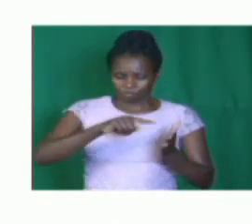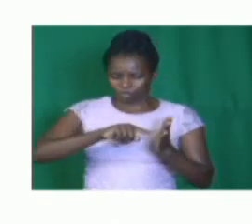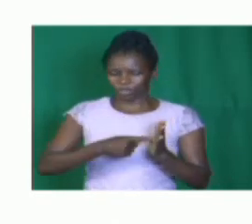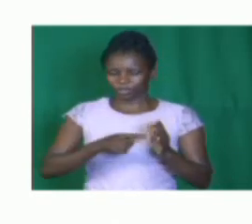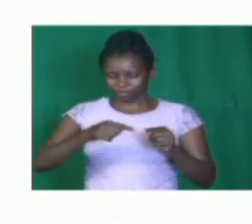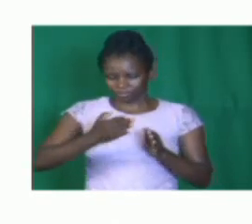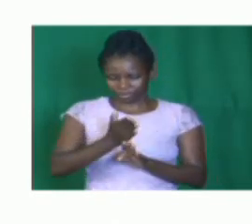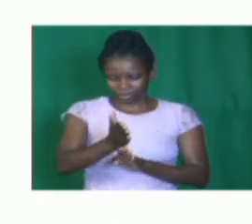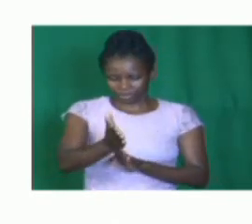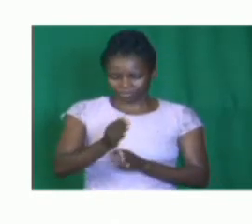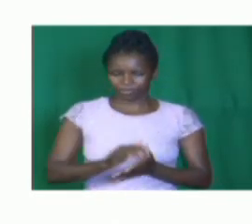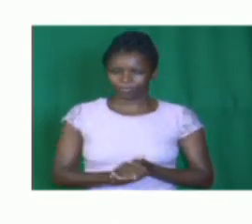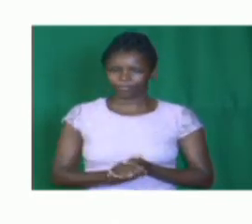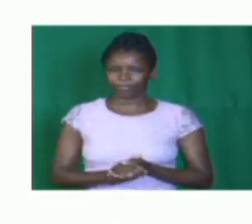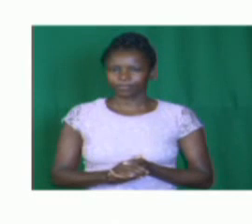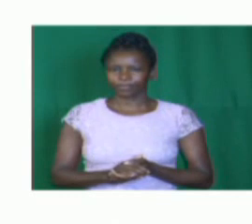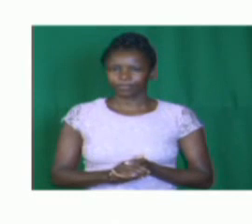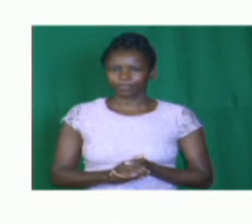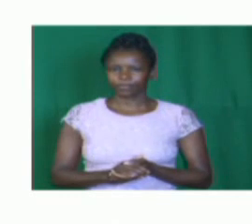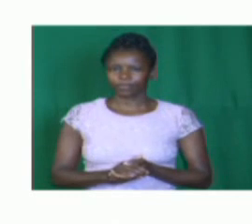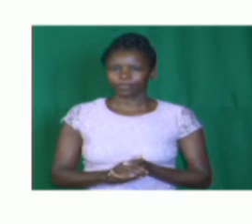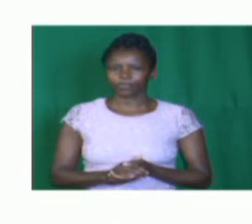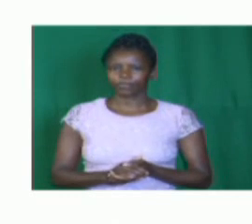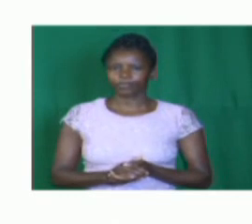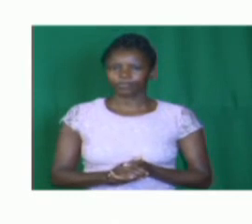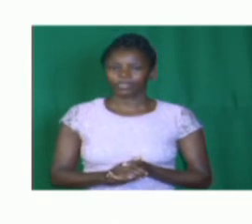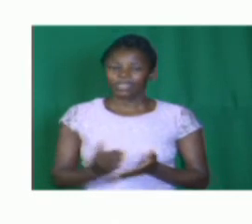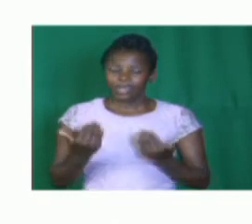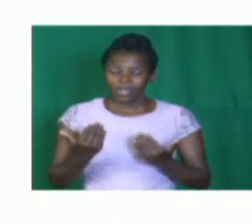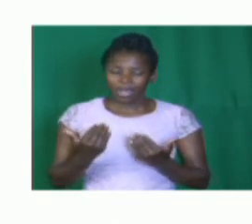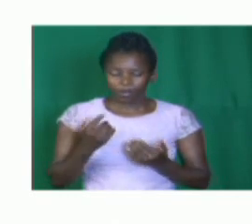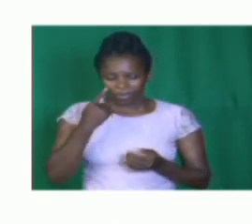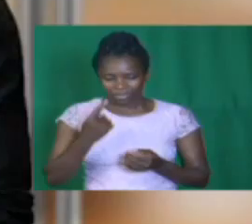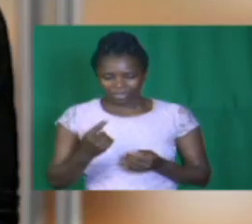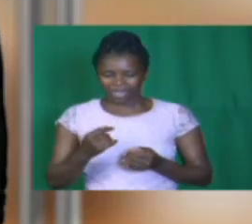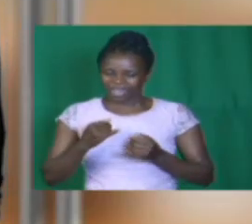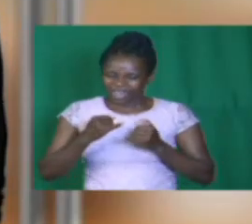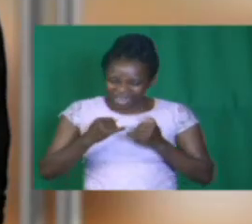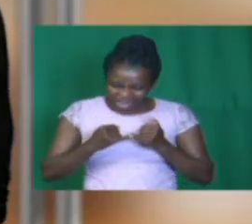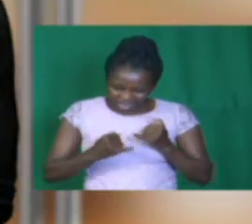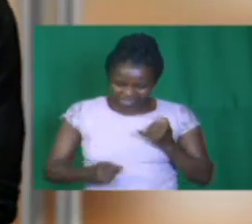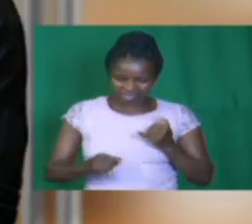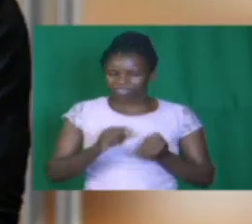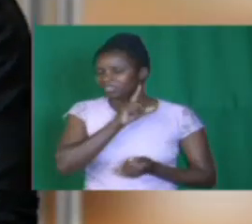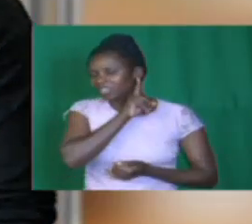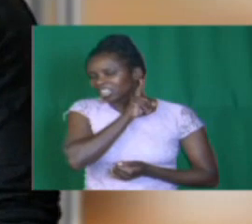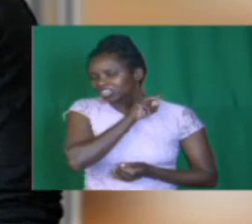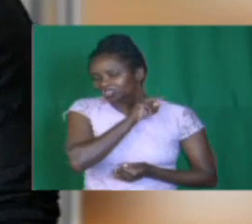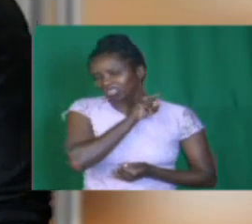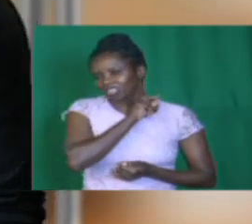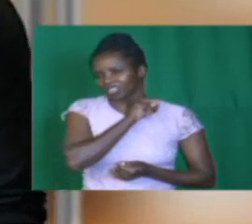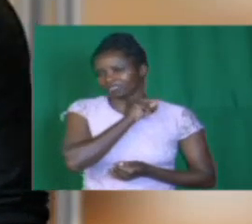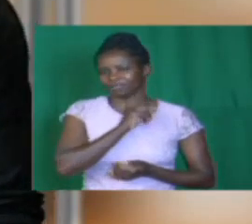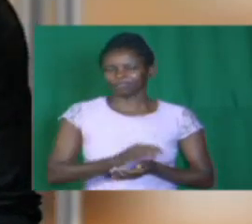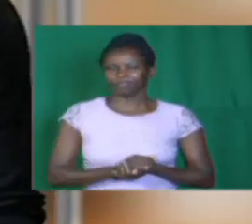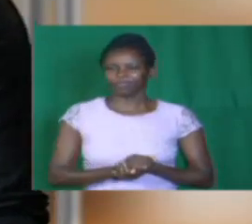line. Now we are going to look at the last case, a very interesting case